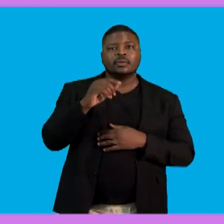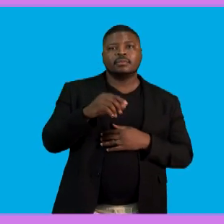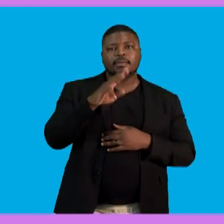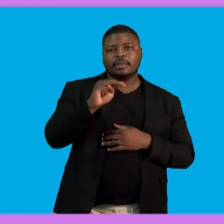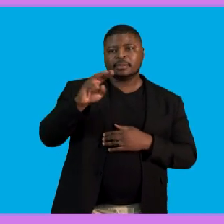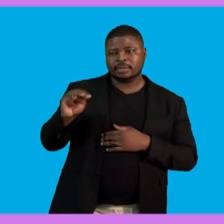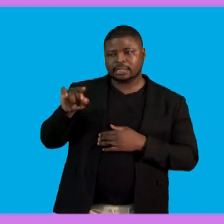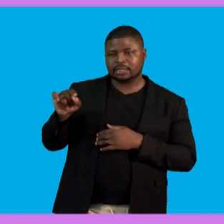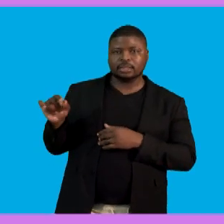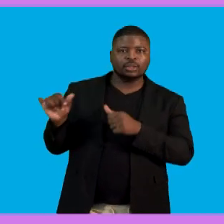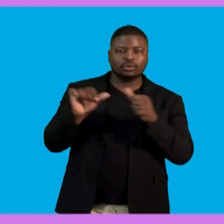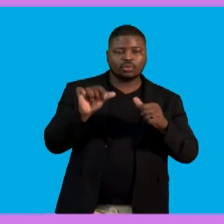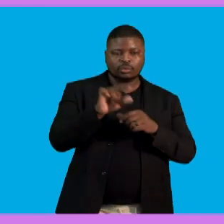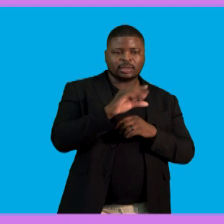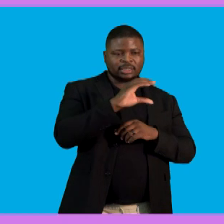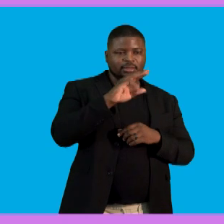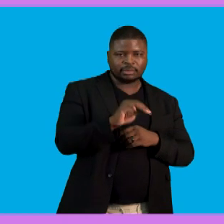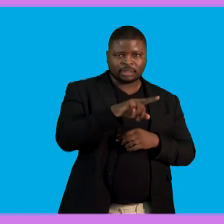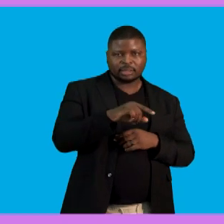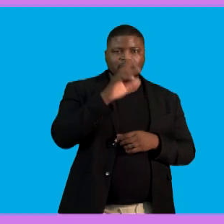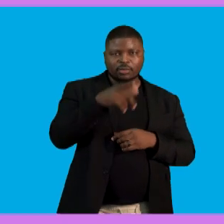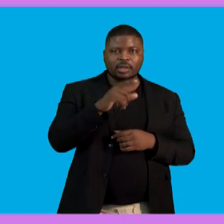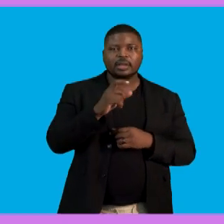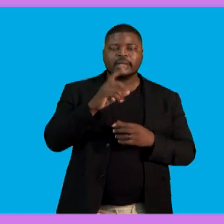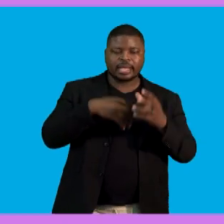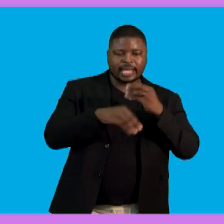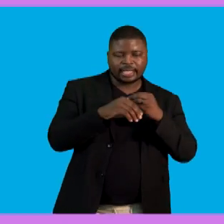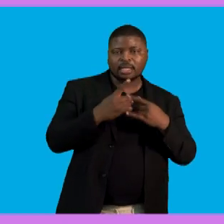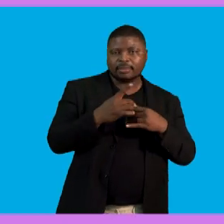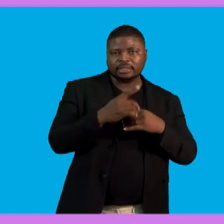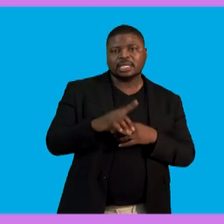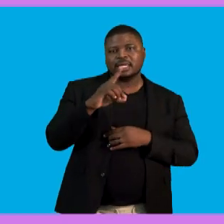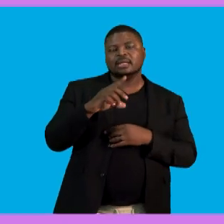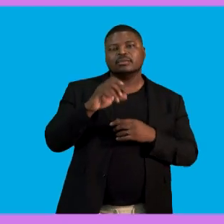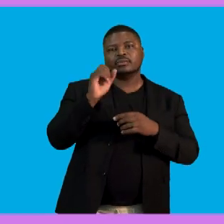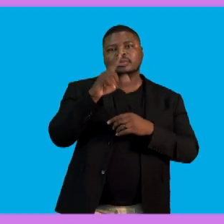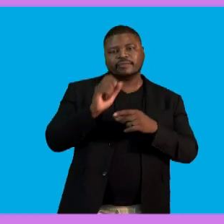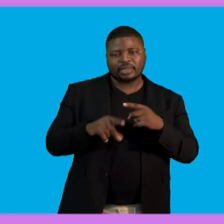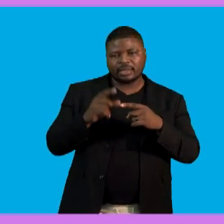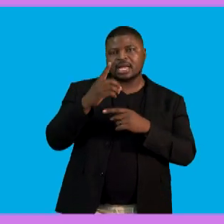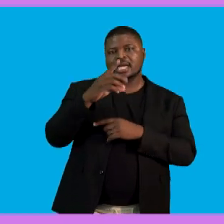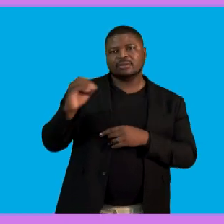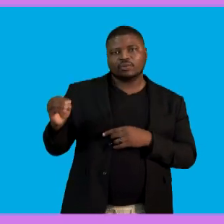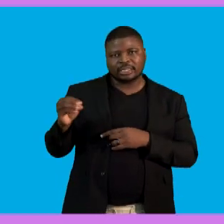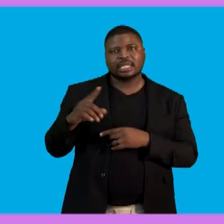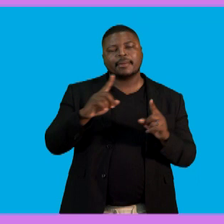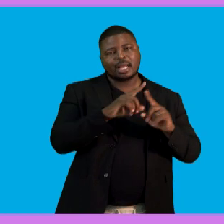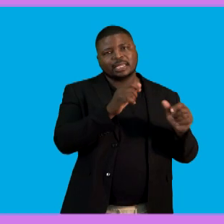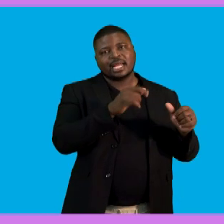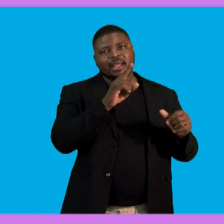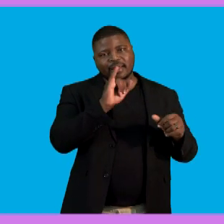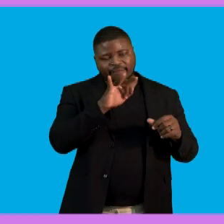it means I'll have to divide by 100. So from big to small, we multiply. From small to big, we